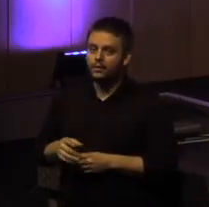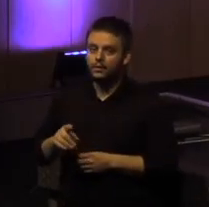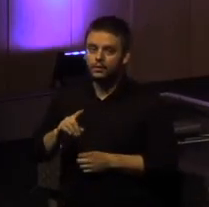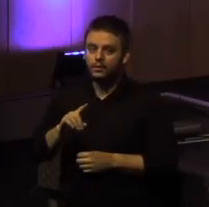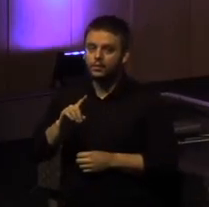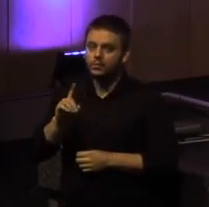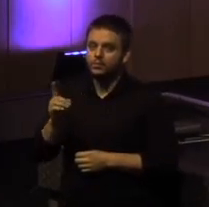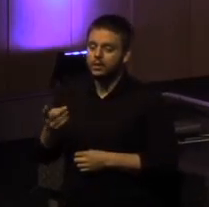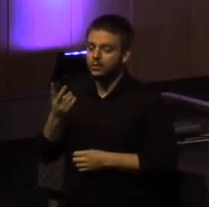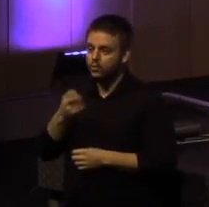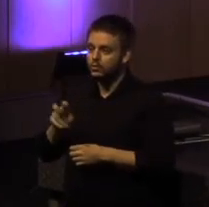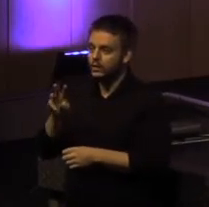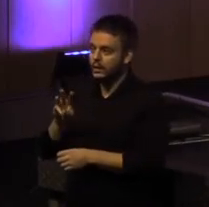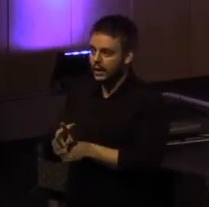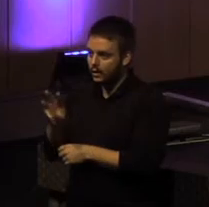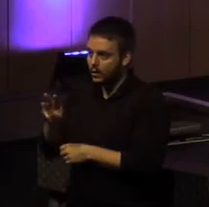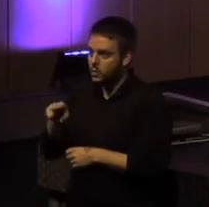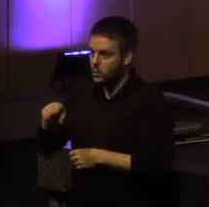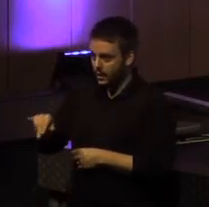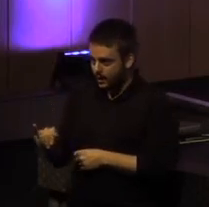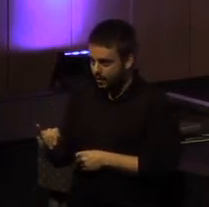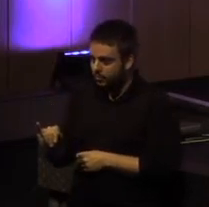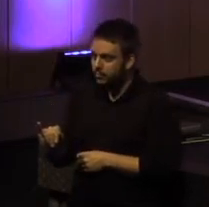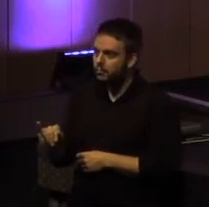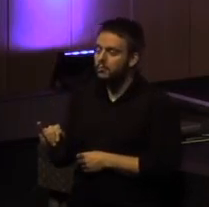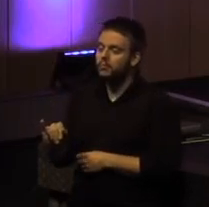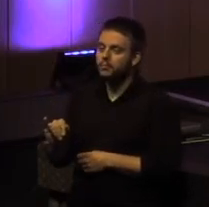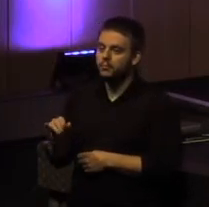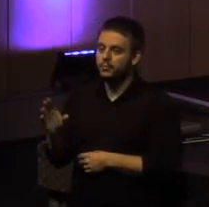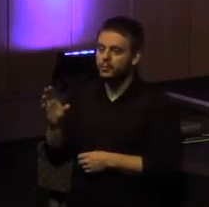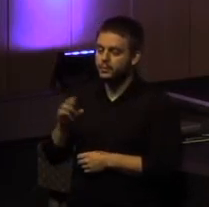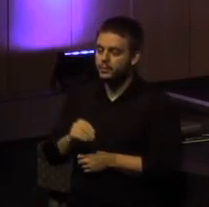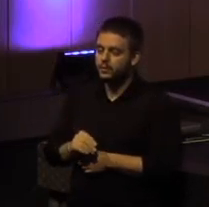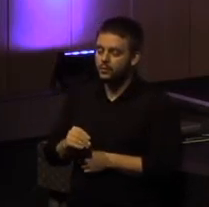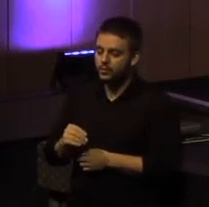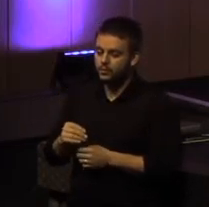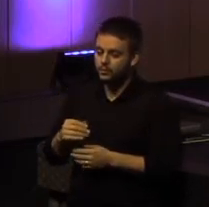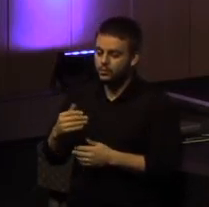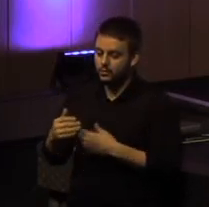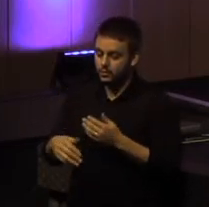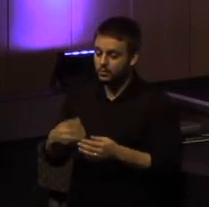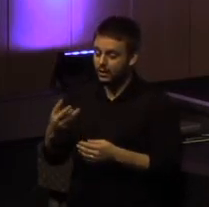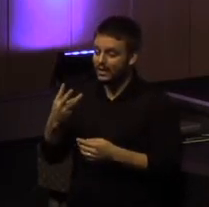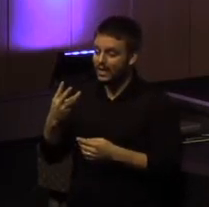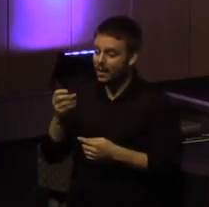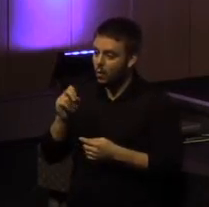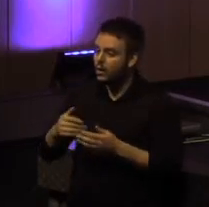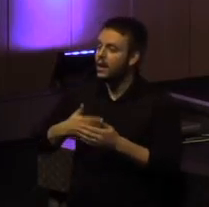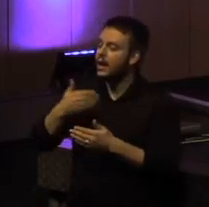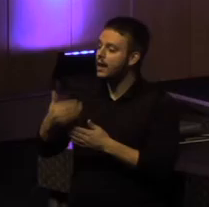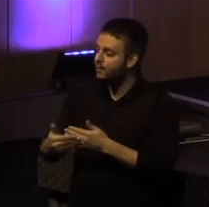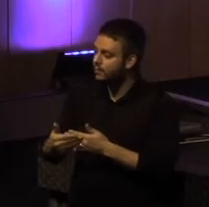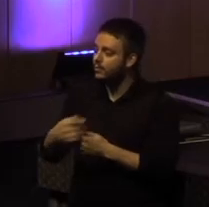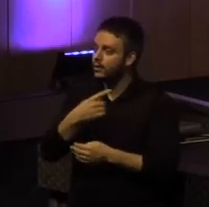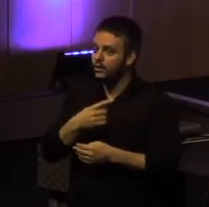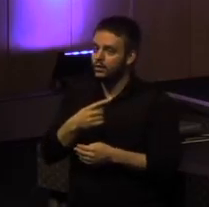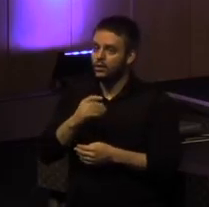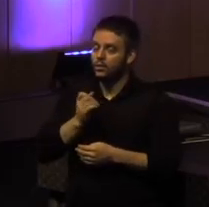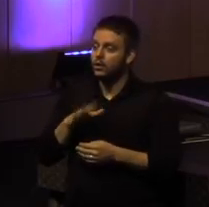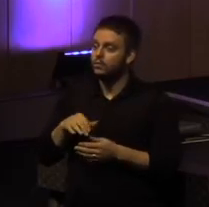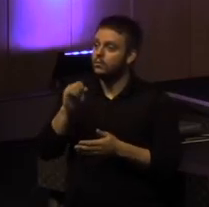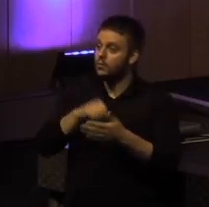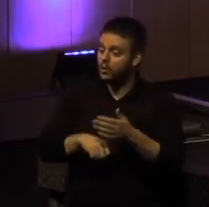This is the one time the police in St. Louis would like for me to believe that they've done everything right. There have been unarmed people